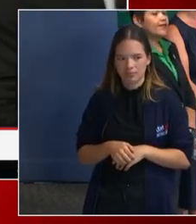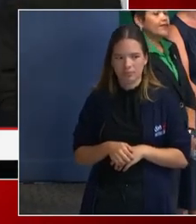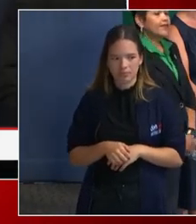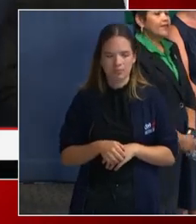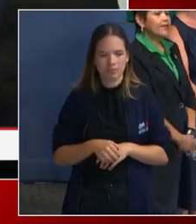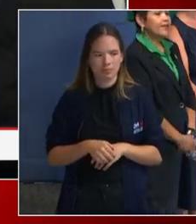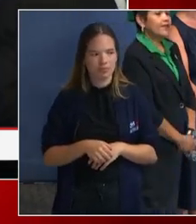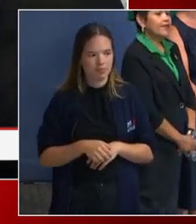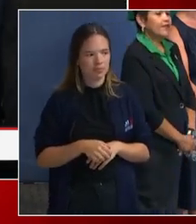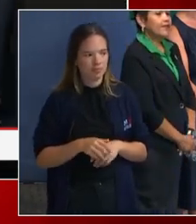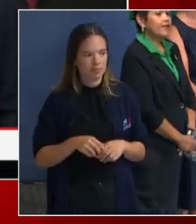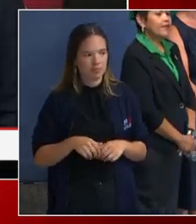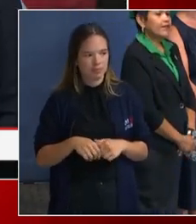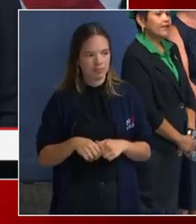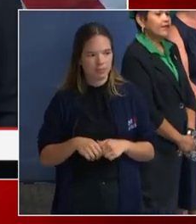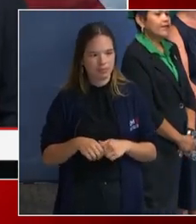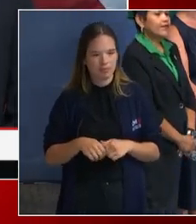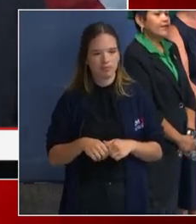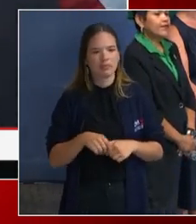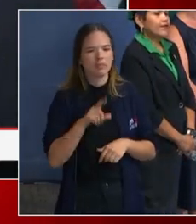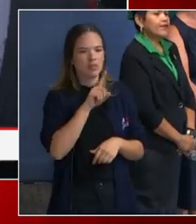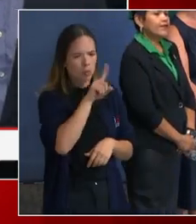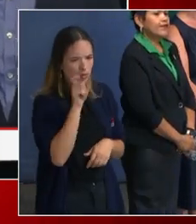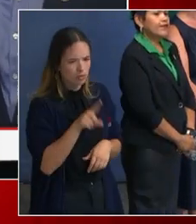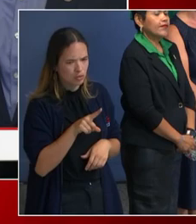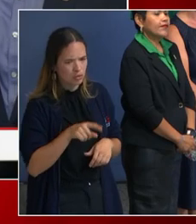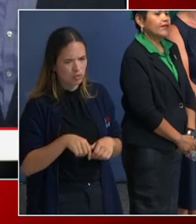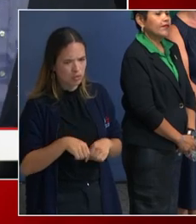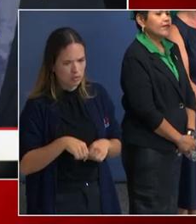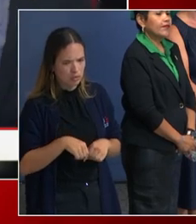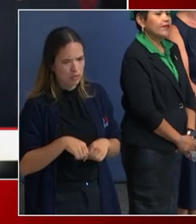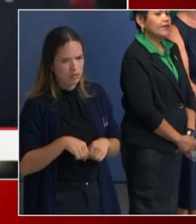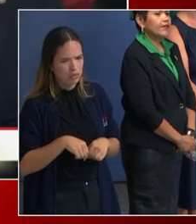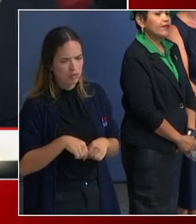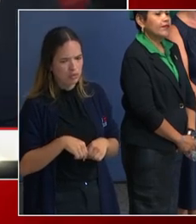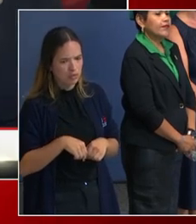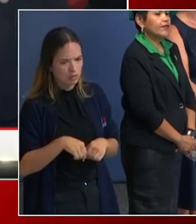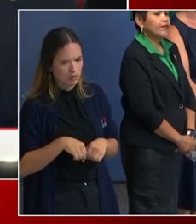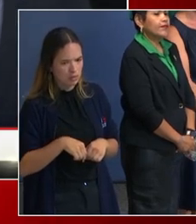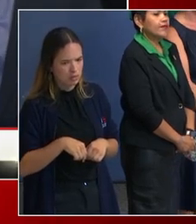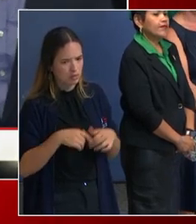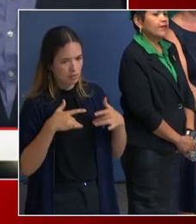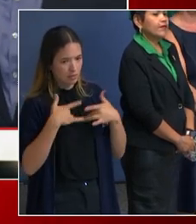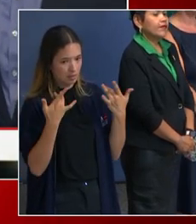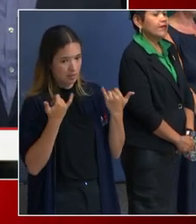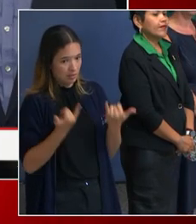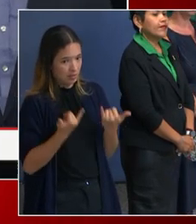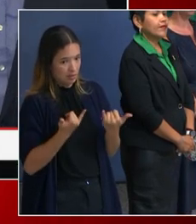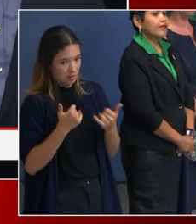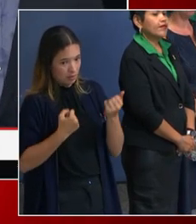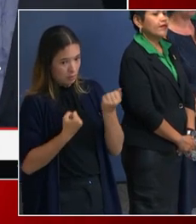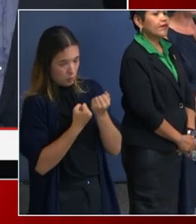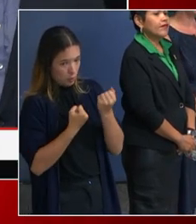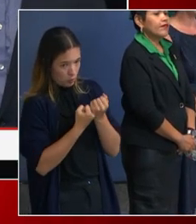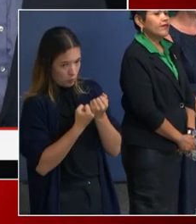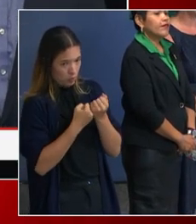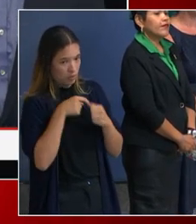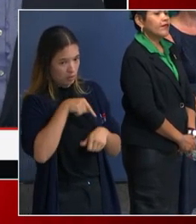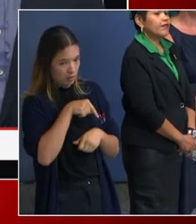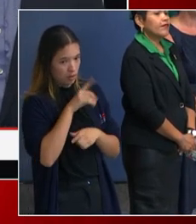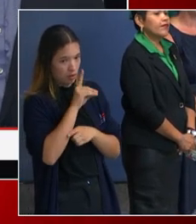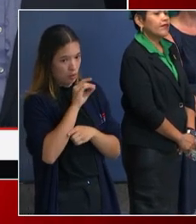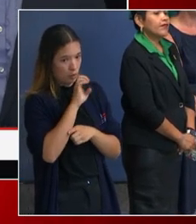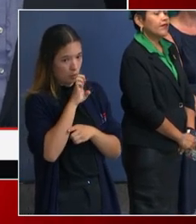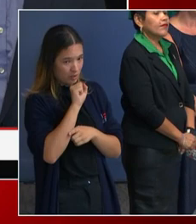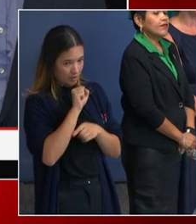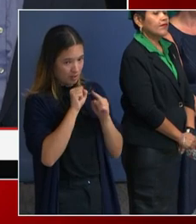Can you give us? Can you give us an update on the enforcement of the codes for the marijuana gifting shops? Has